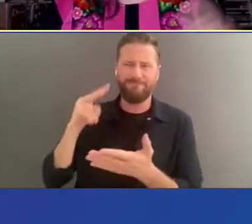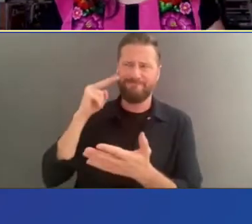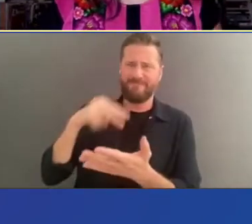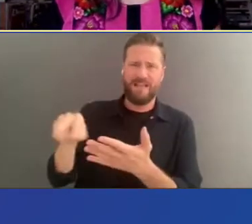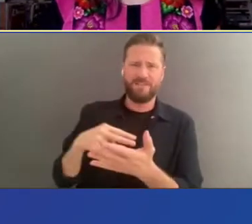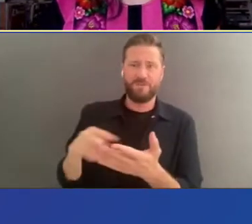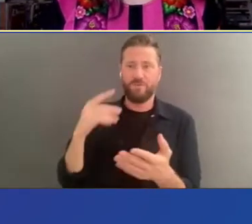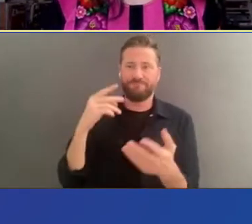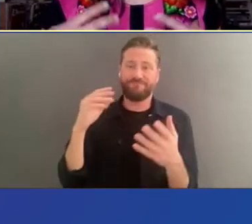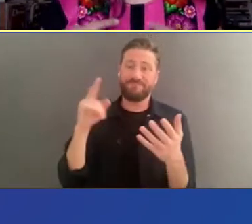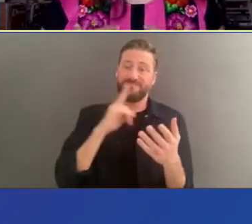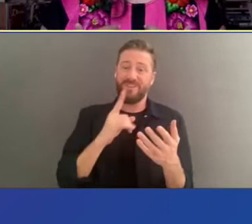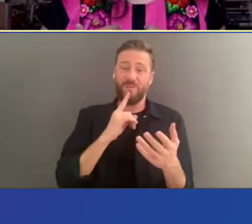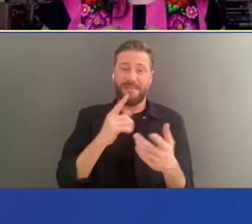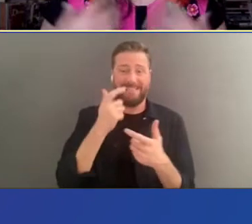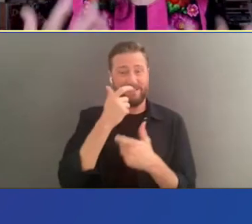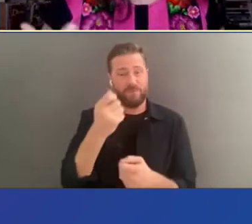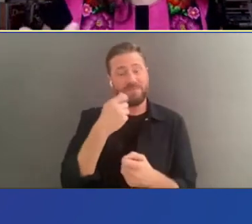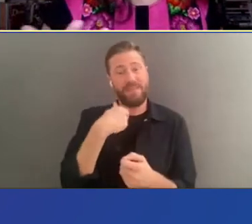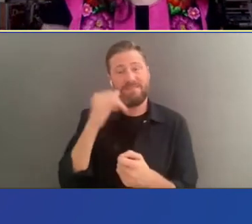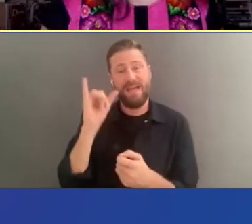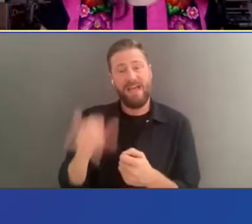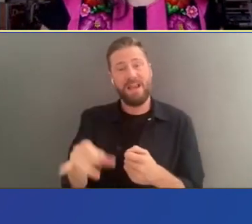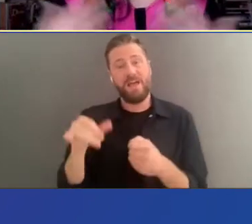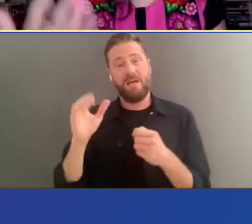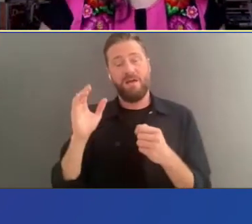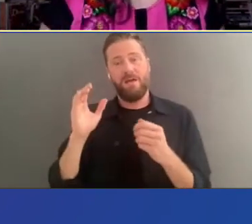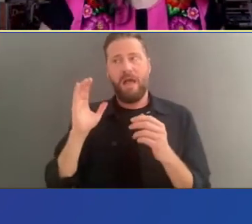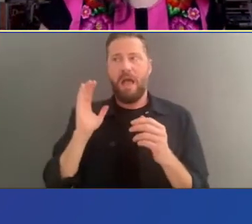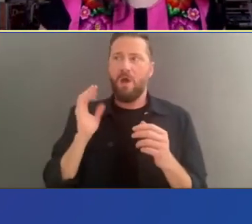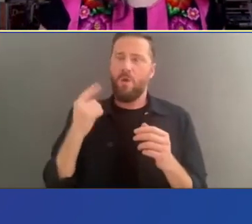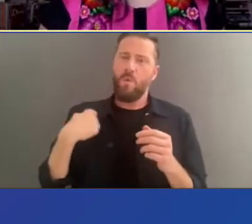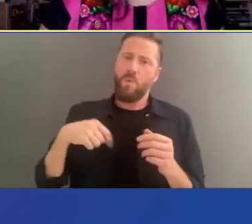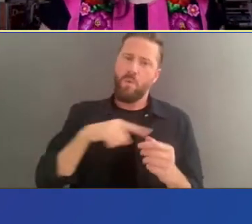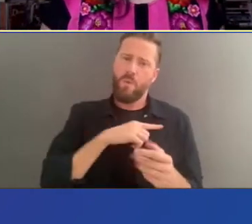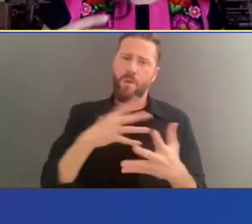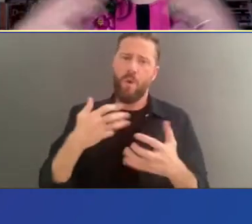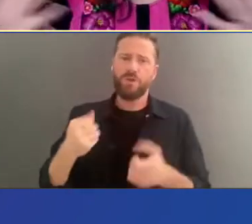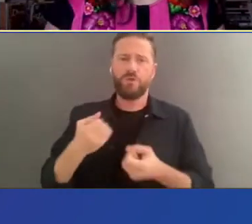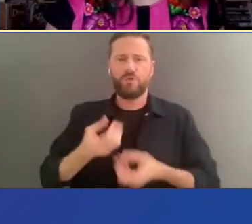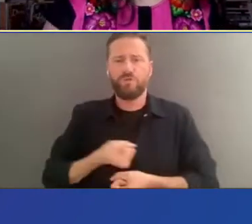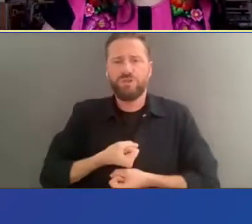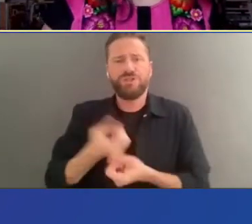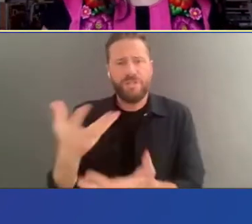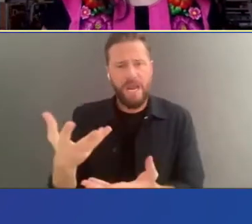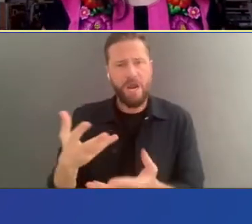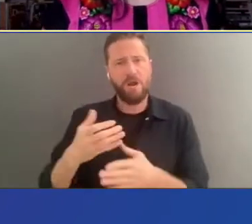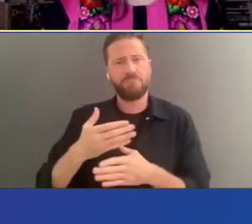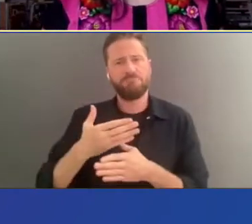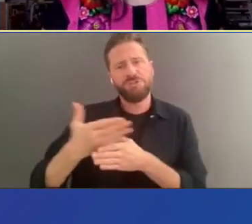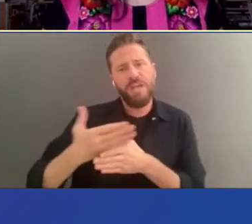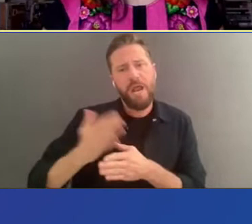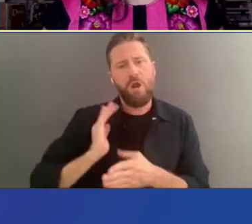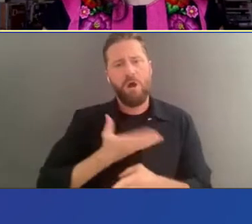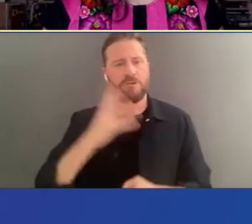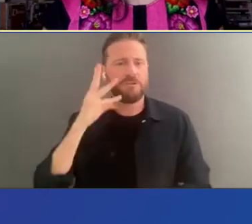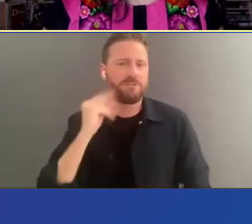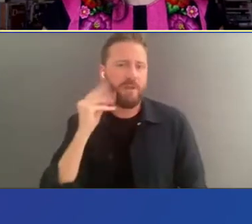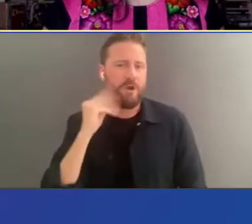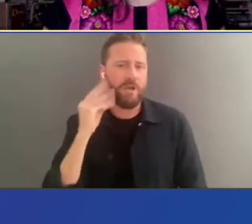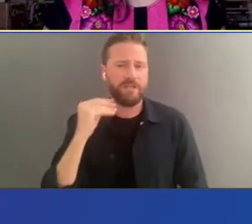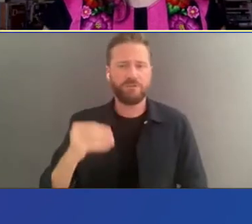Sachiyo said earlier, about our humanity, about what we want to share, about sharing our experiences and